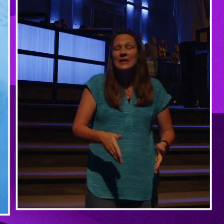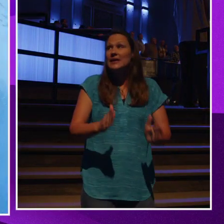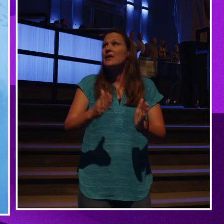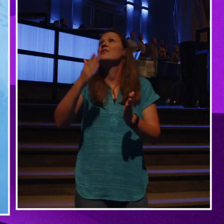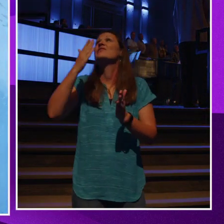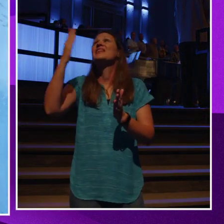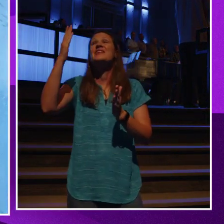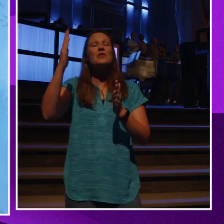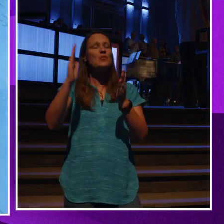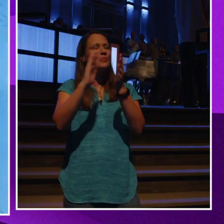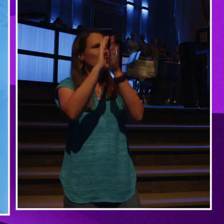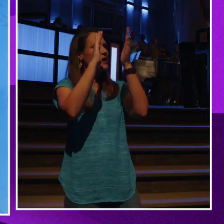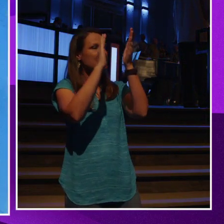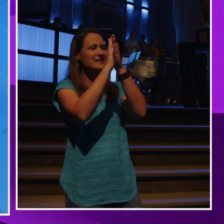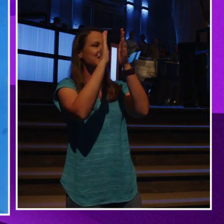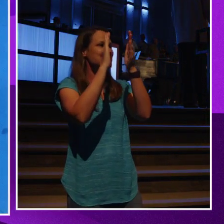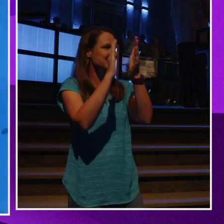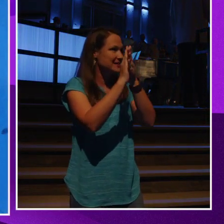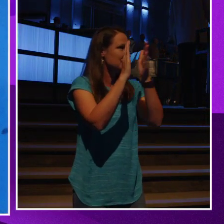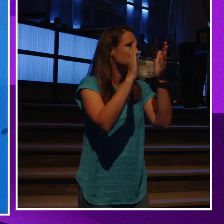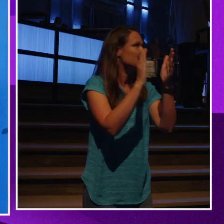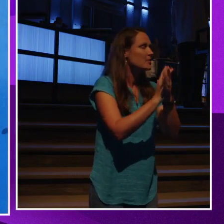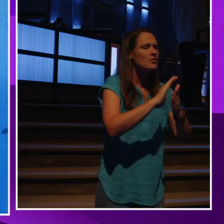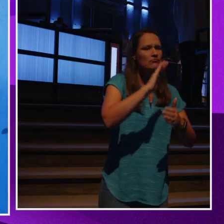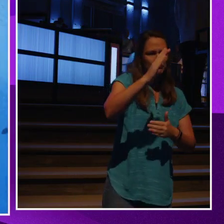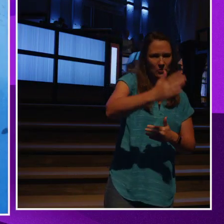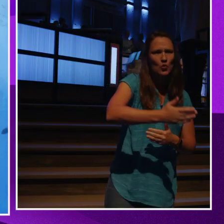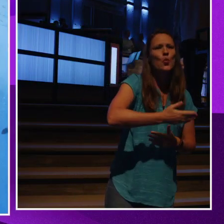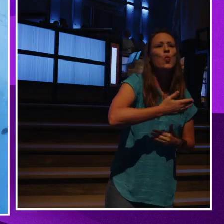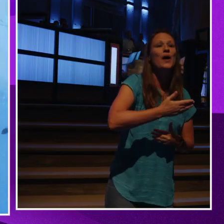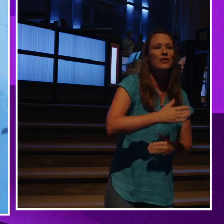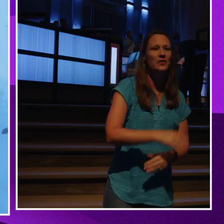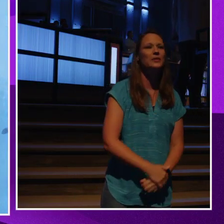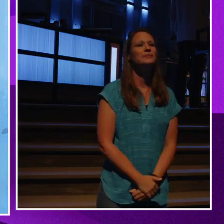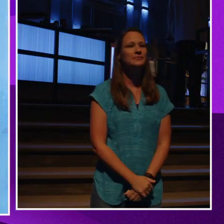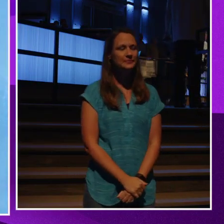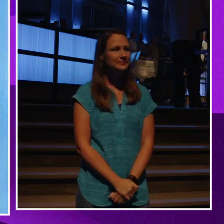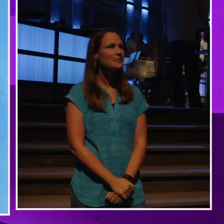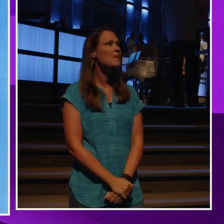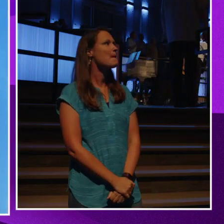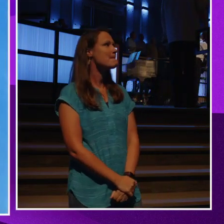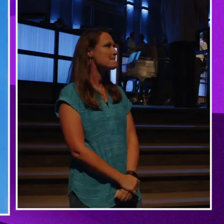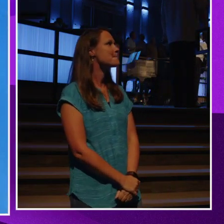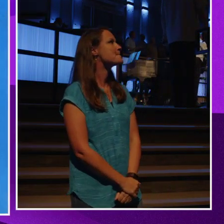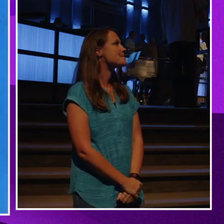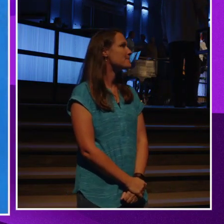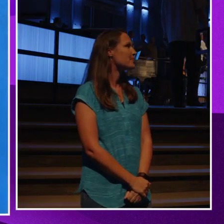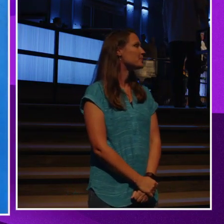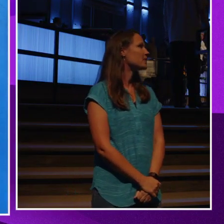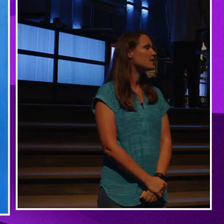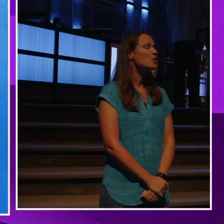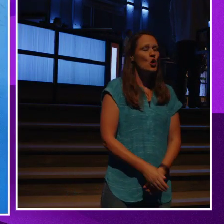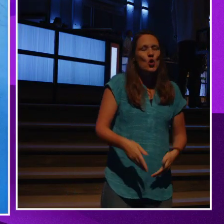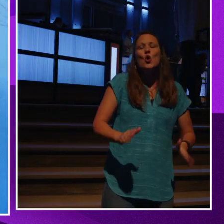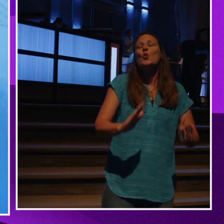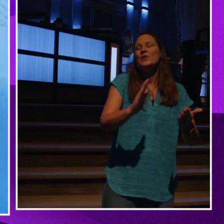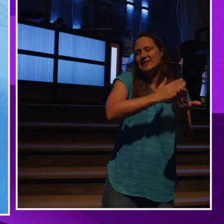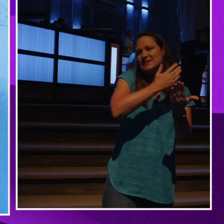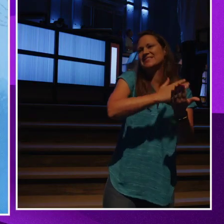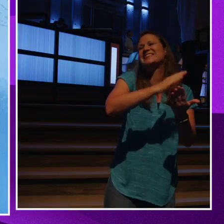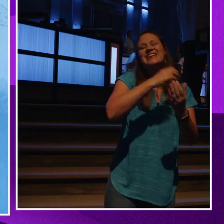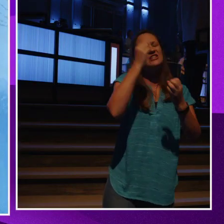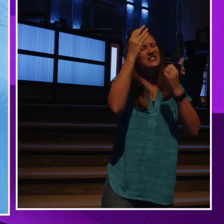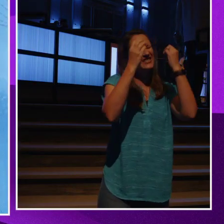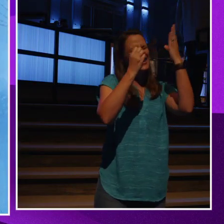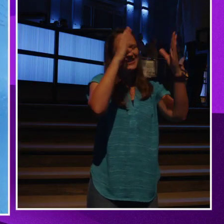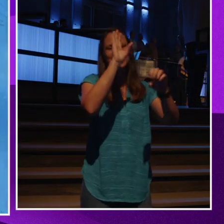At Calvary, we want to welcome you. Welcome our guests, welcome our online viewers this morning to worship. Let's sing it out, church. Years I